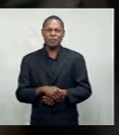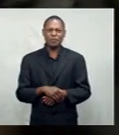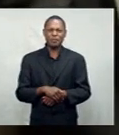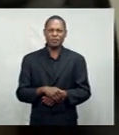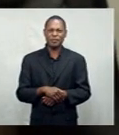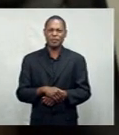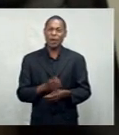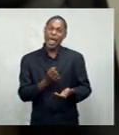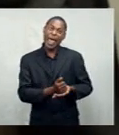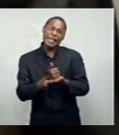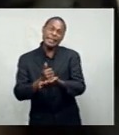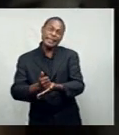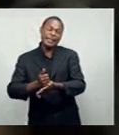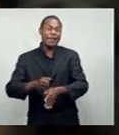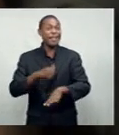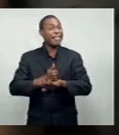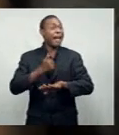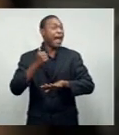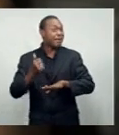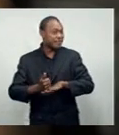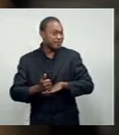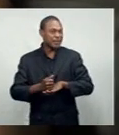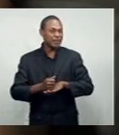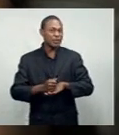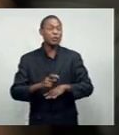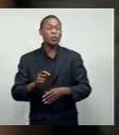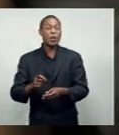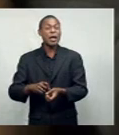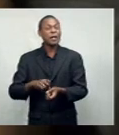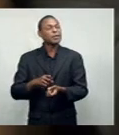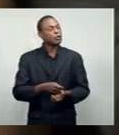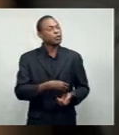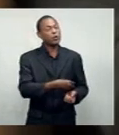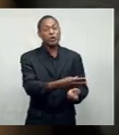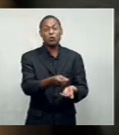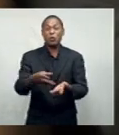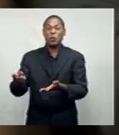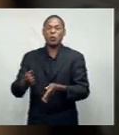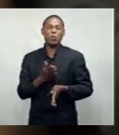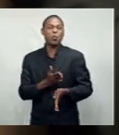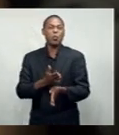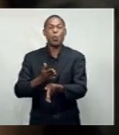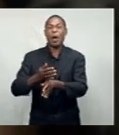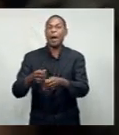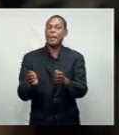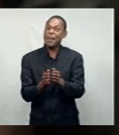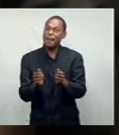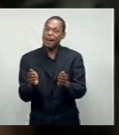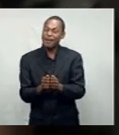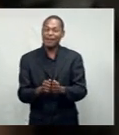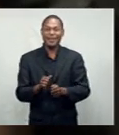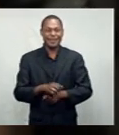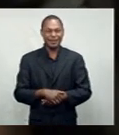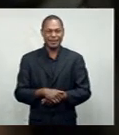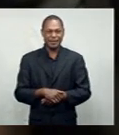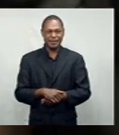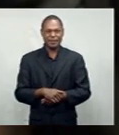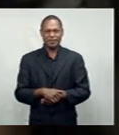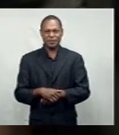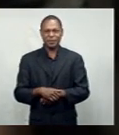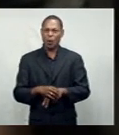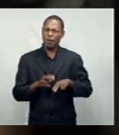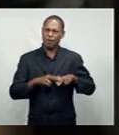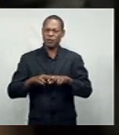the assistance of the government that they have actually distributed the worksheets out on Fiji's Sun, which has helped